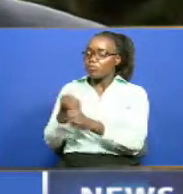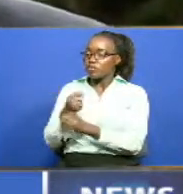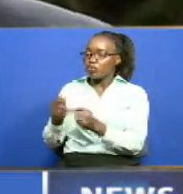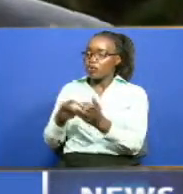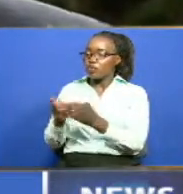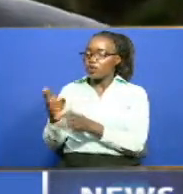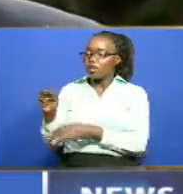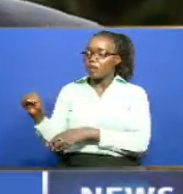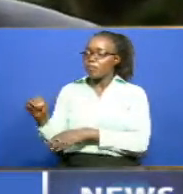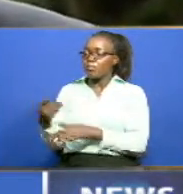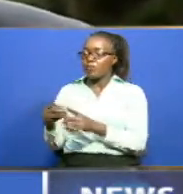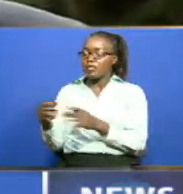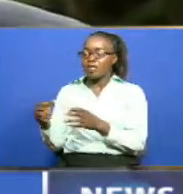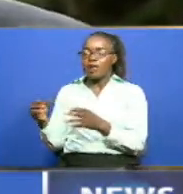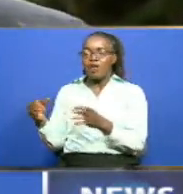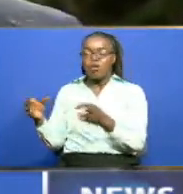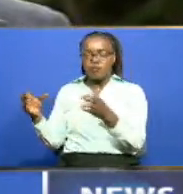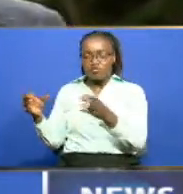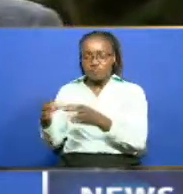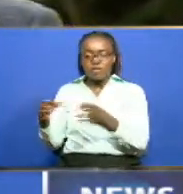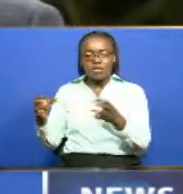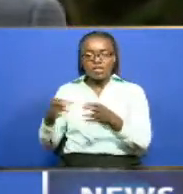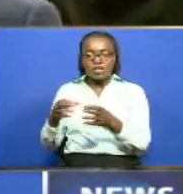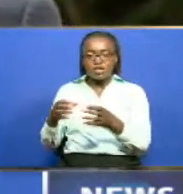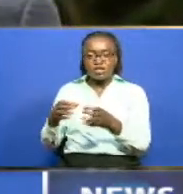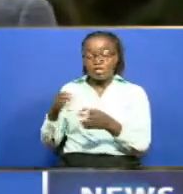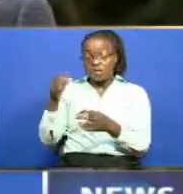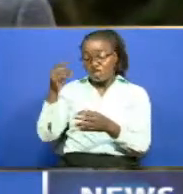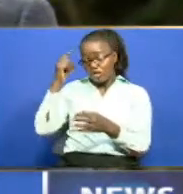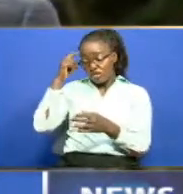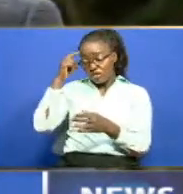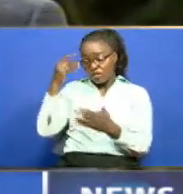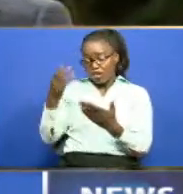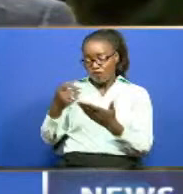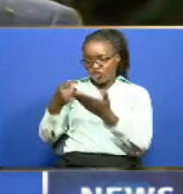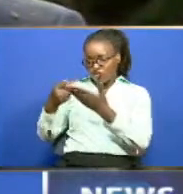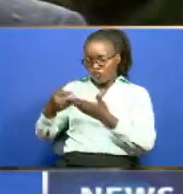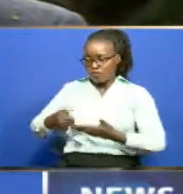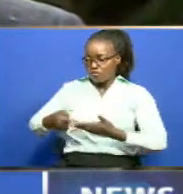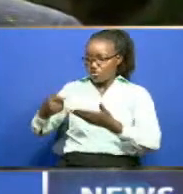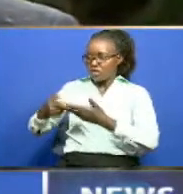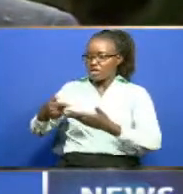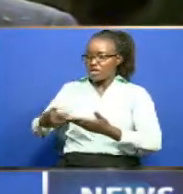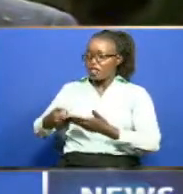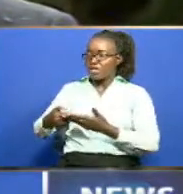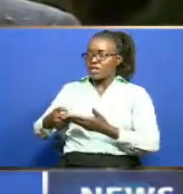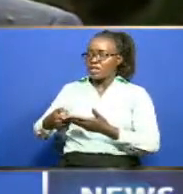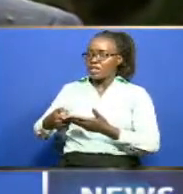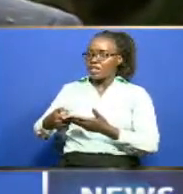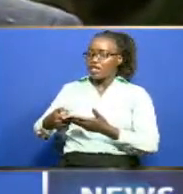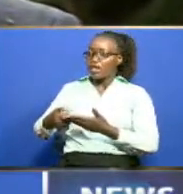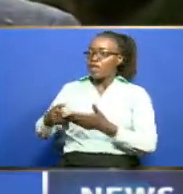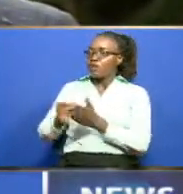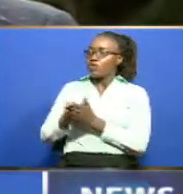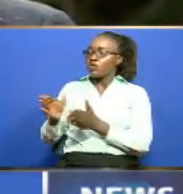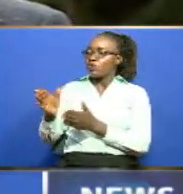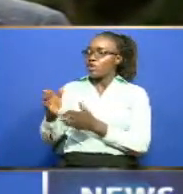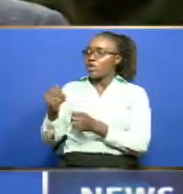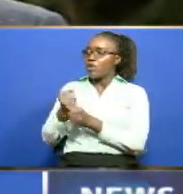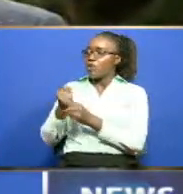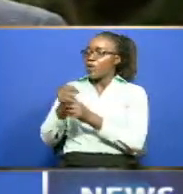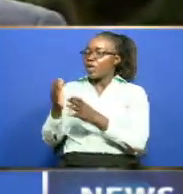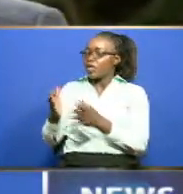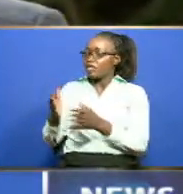I think a lot of organizations have figured out how to negotiate, and we've been encouraging our members, have a discussion with the employees so you can figure out